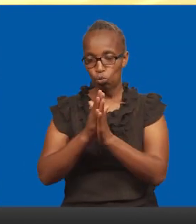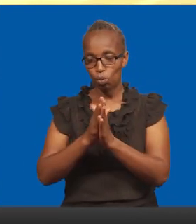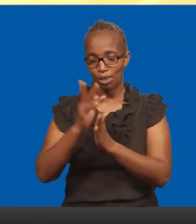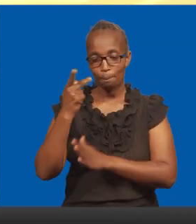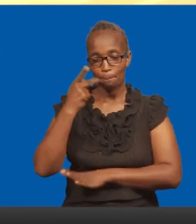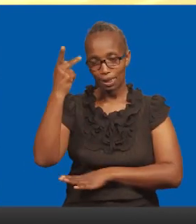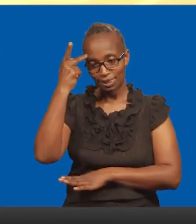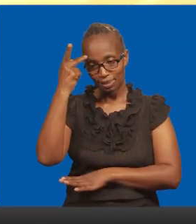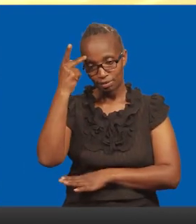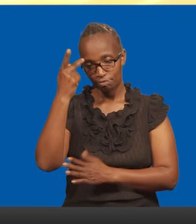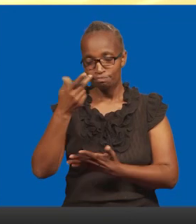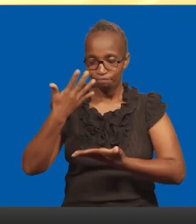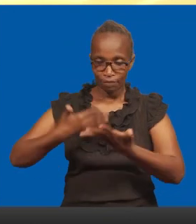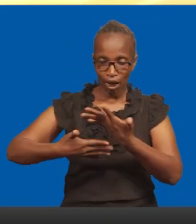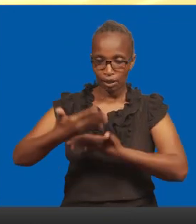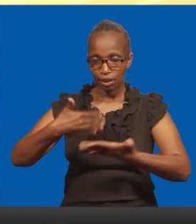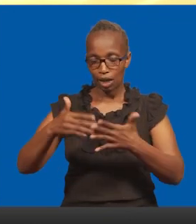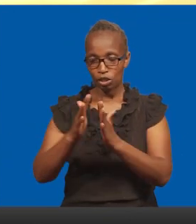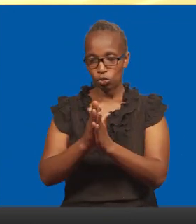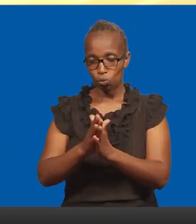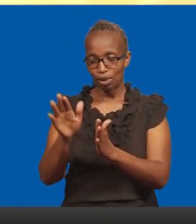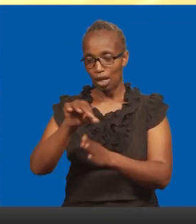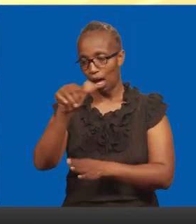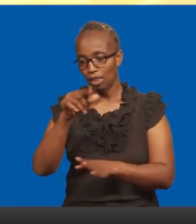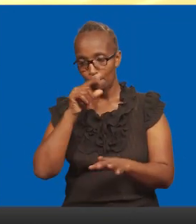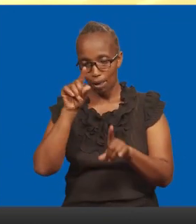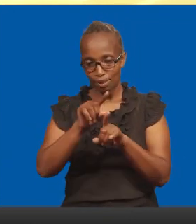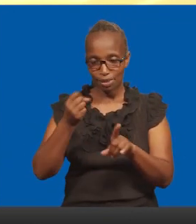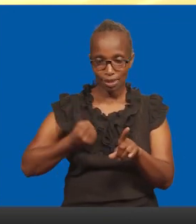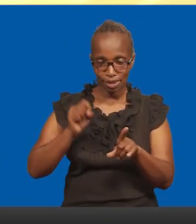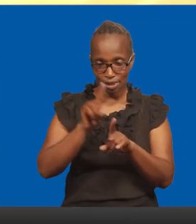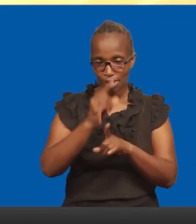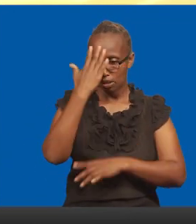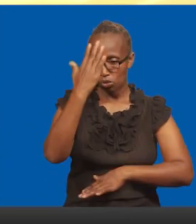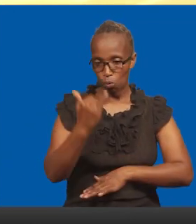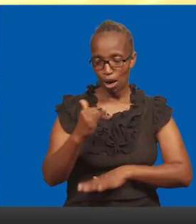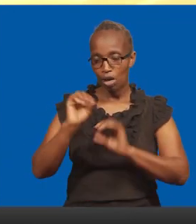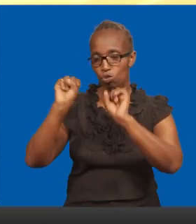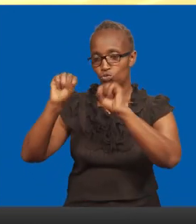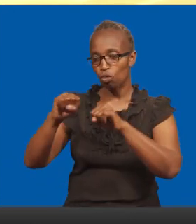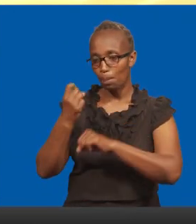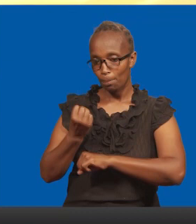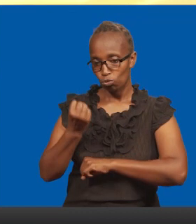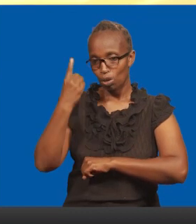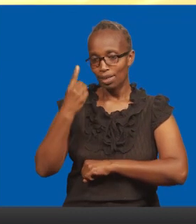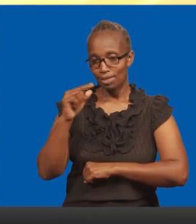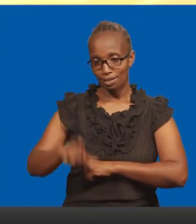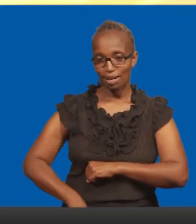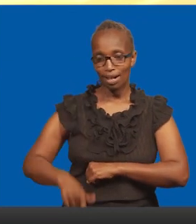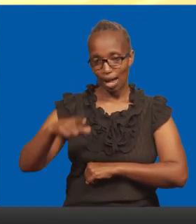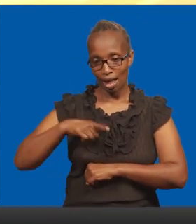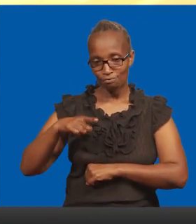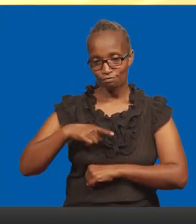are engaged with your parents, you are engaged with your elder siblings, so that